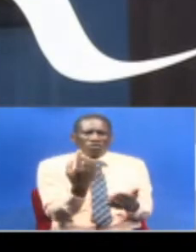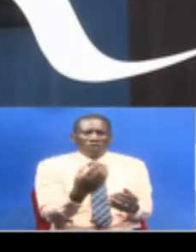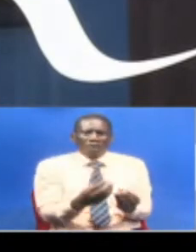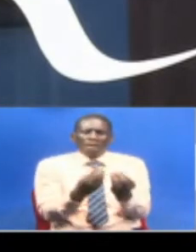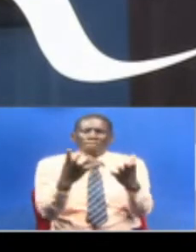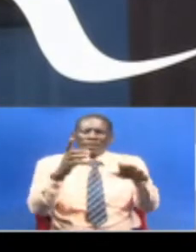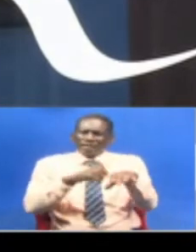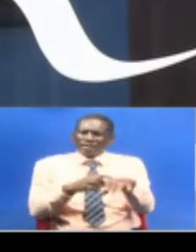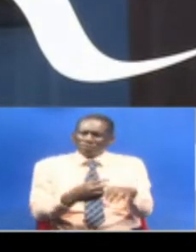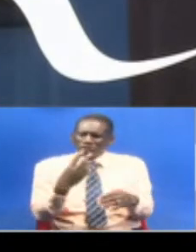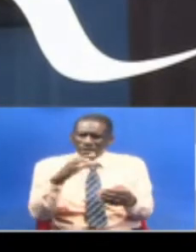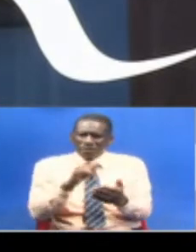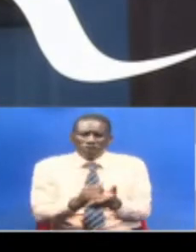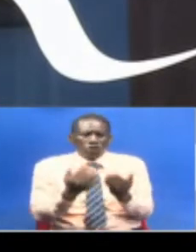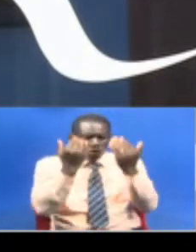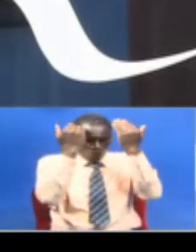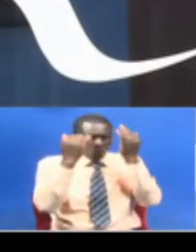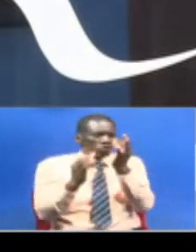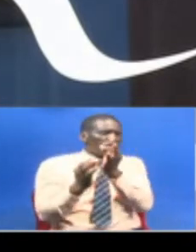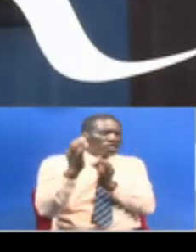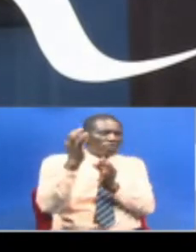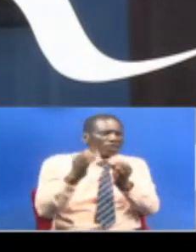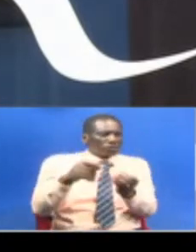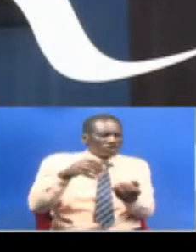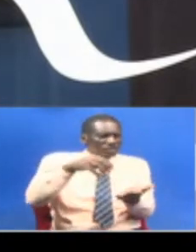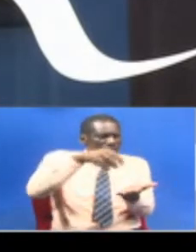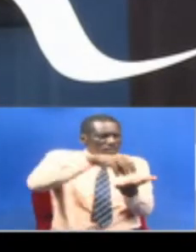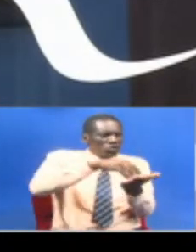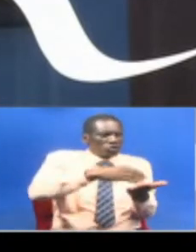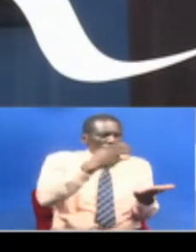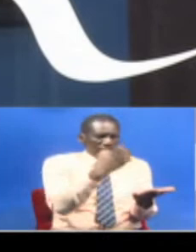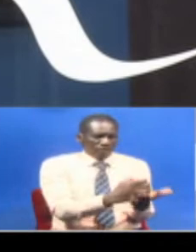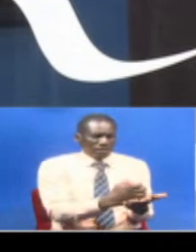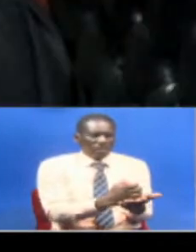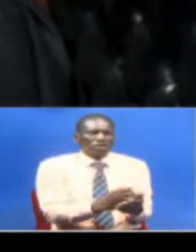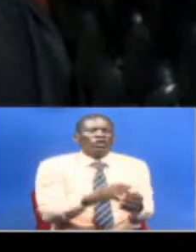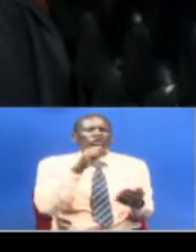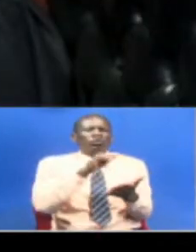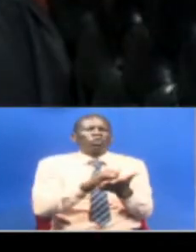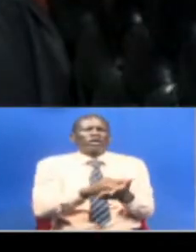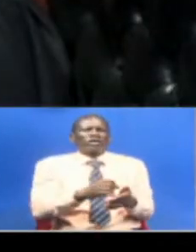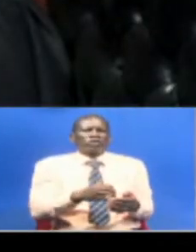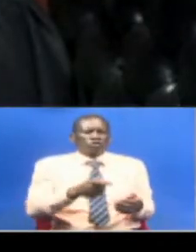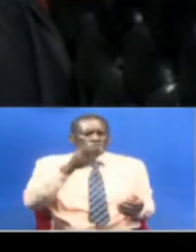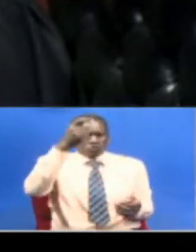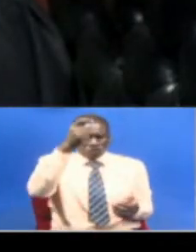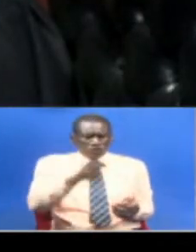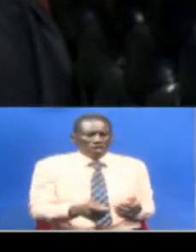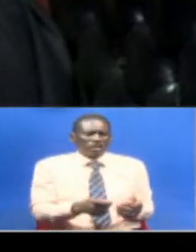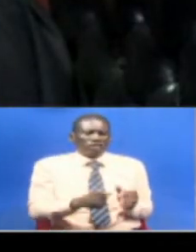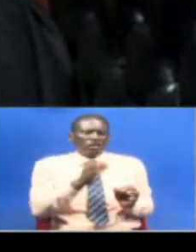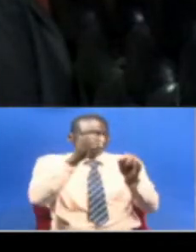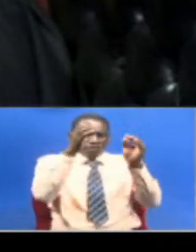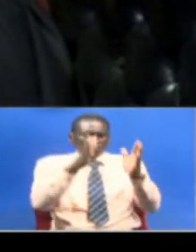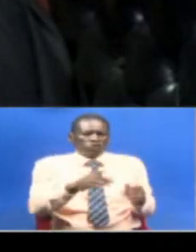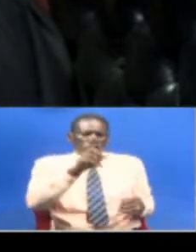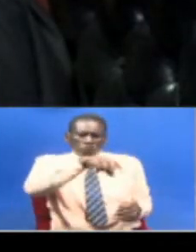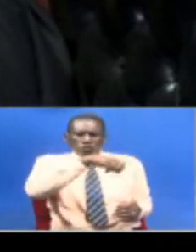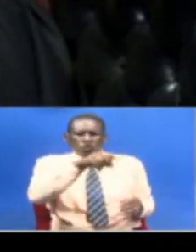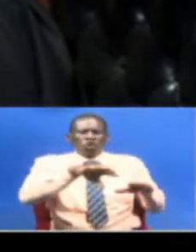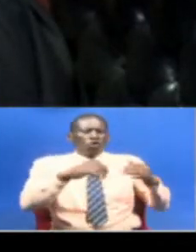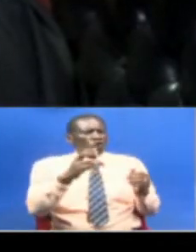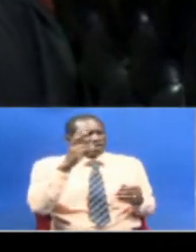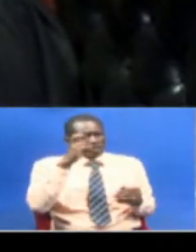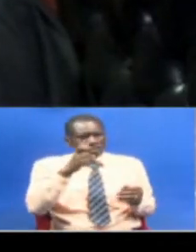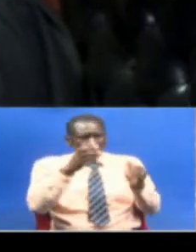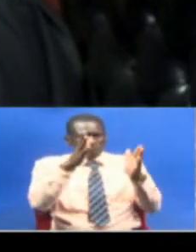that courts depend on circumstantial evidence in order to find that someone is guilty or the accused person